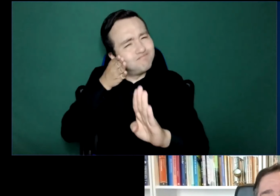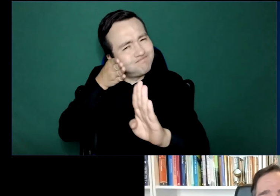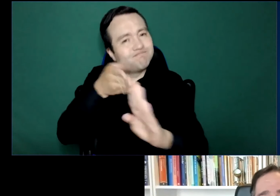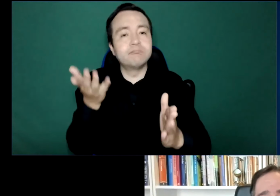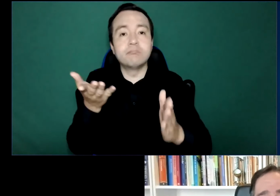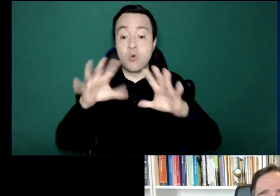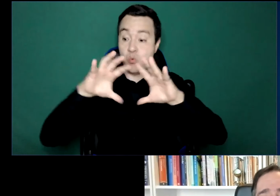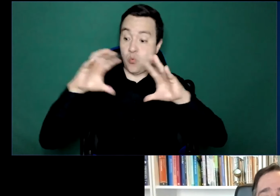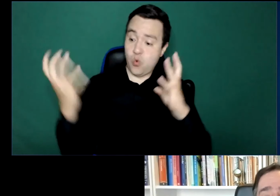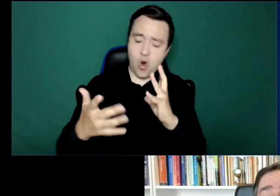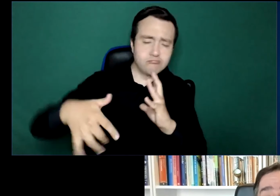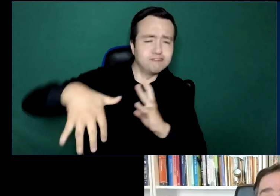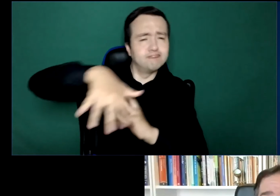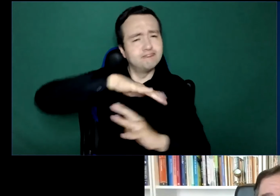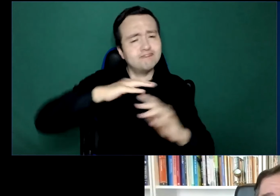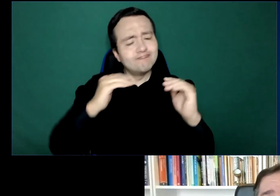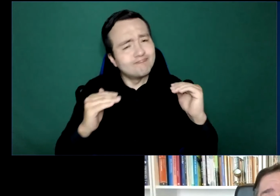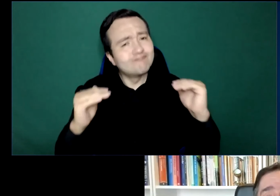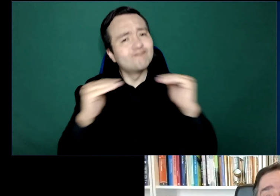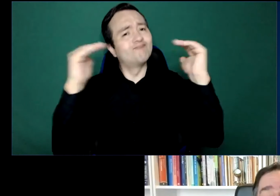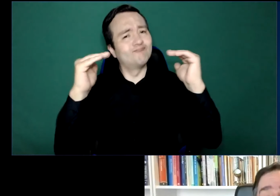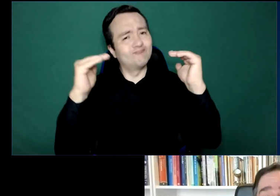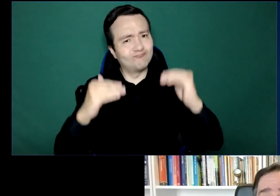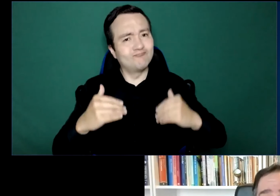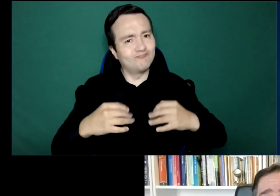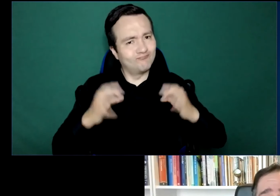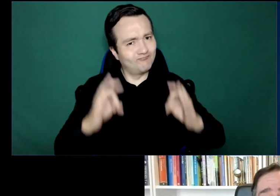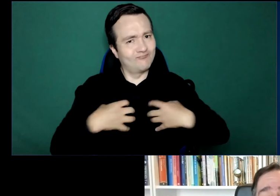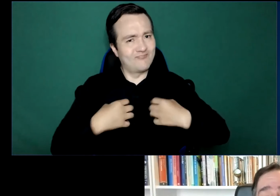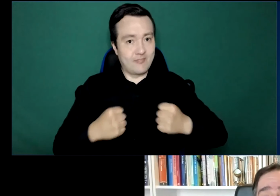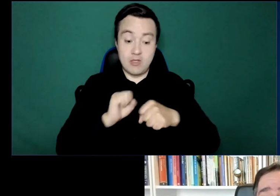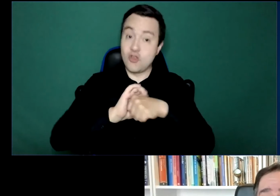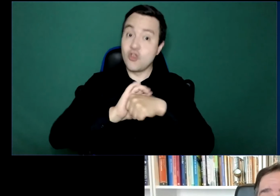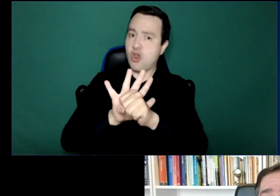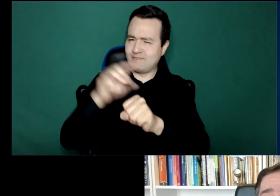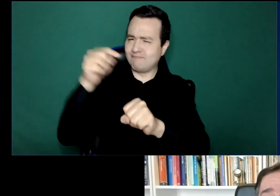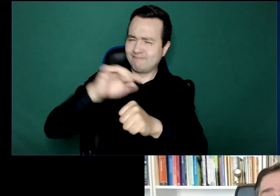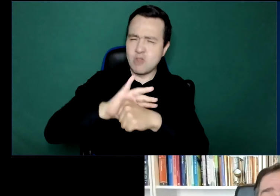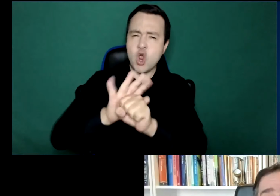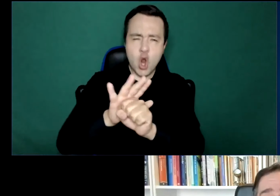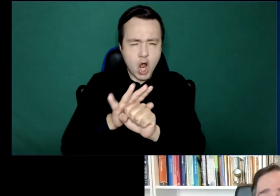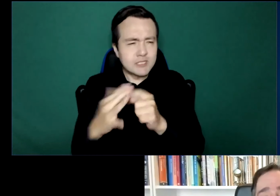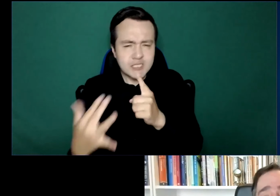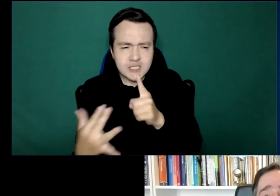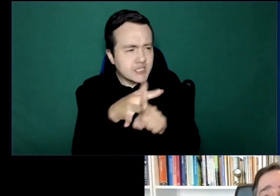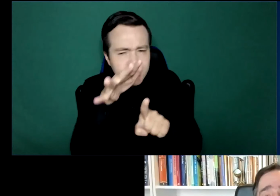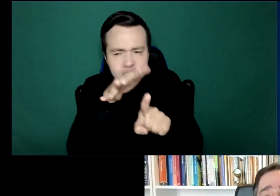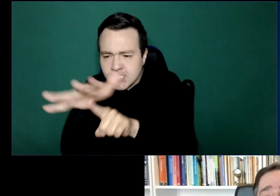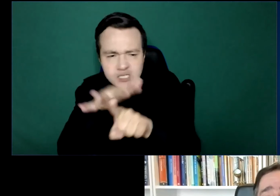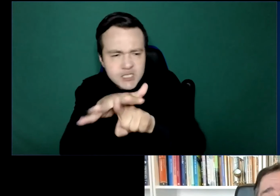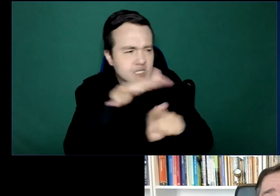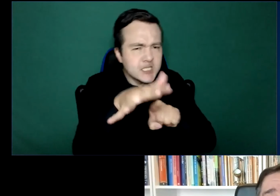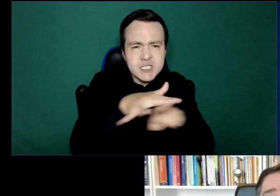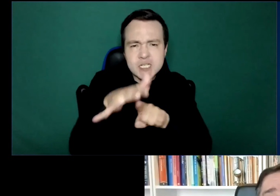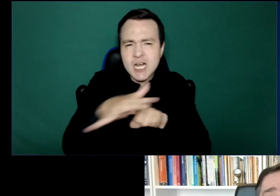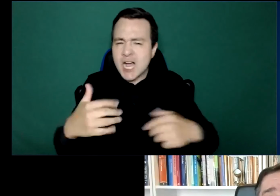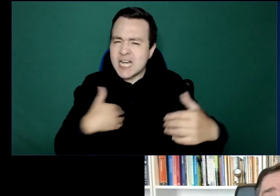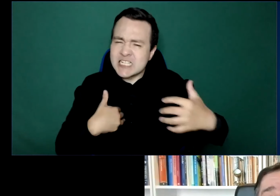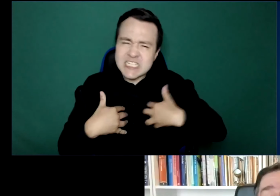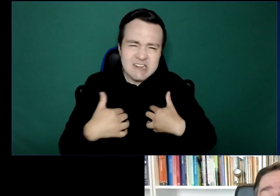We're living difficult times, times of pain because of those who've left us, who have suffered